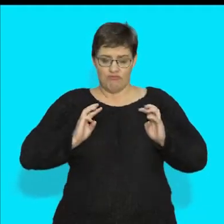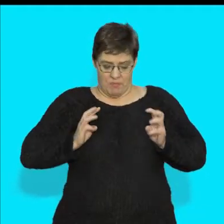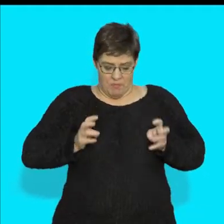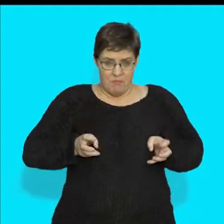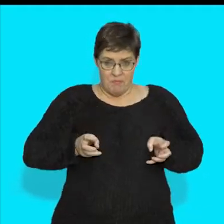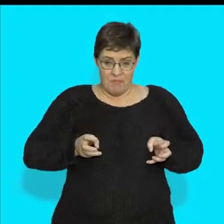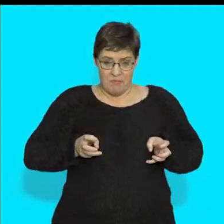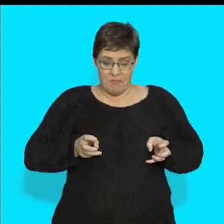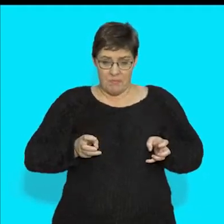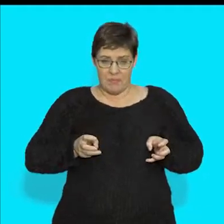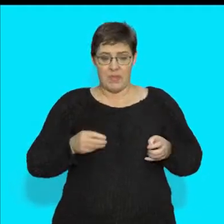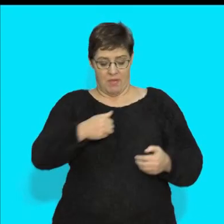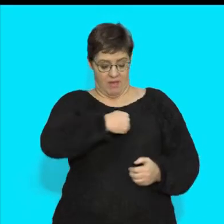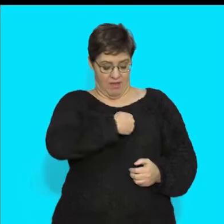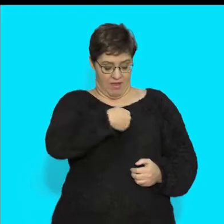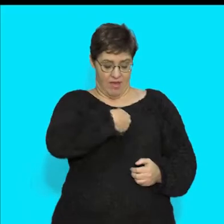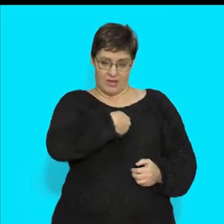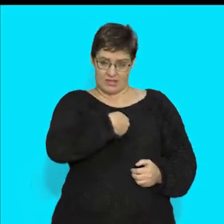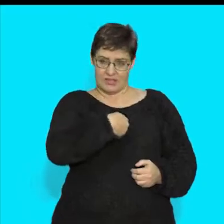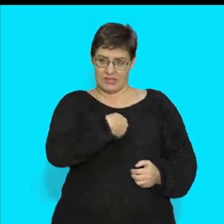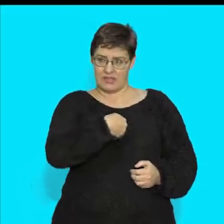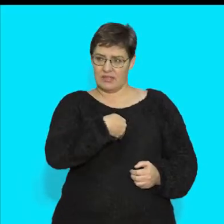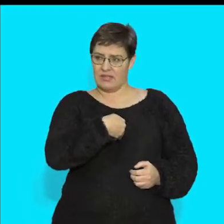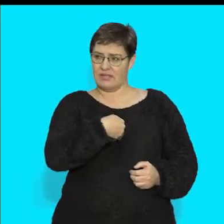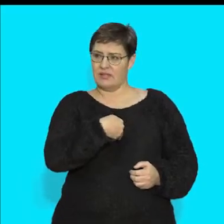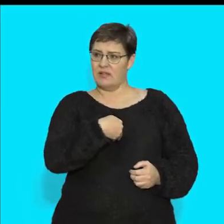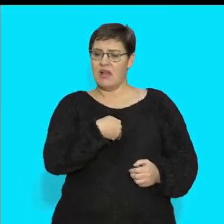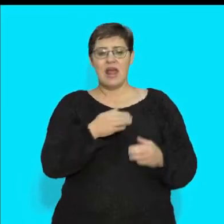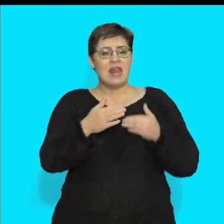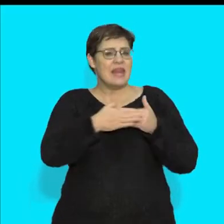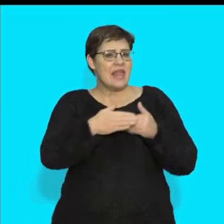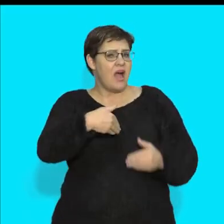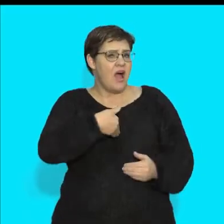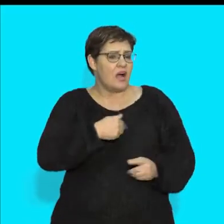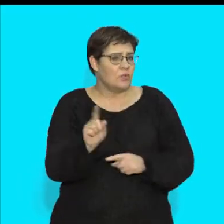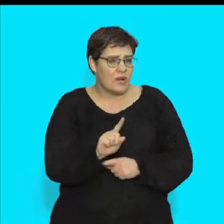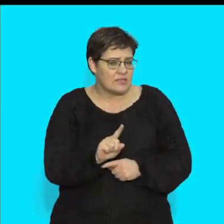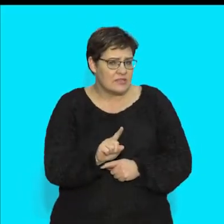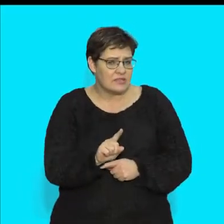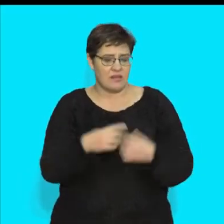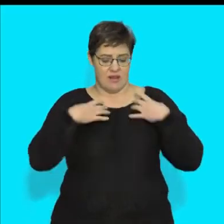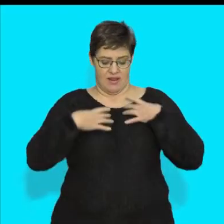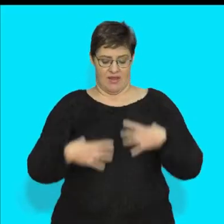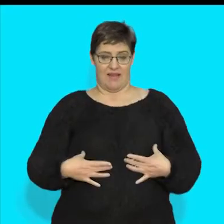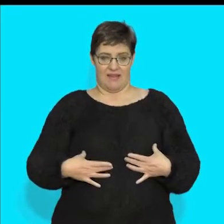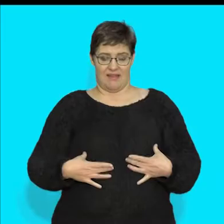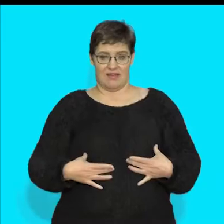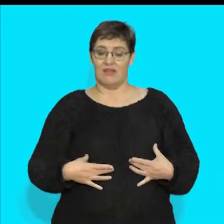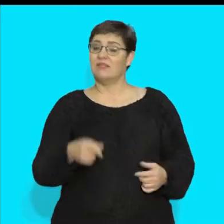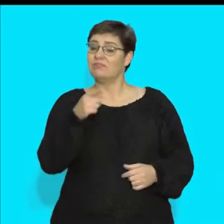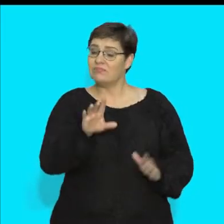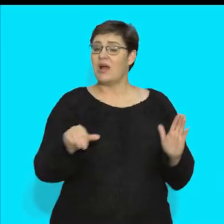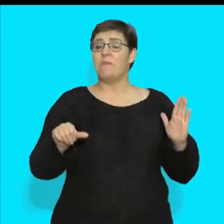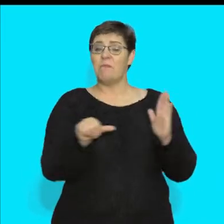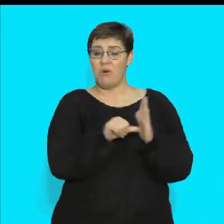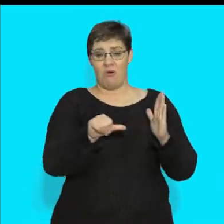rib cage, right, and here's my heart, right, what is in close contact with my heart but these lungs? And that